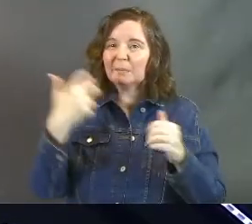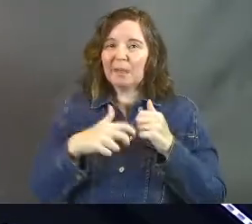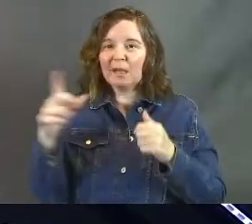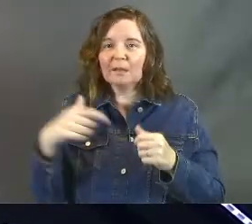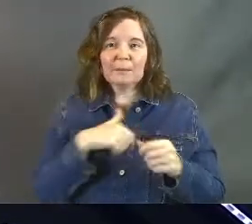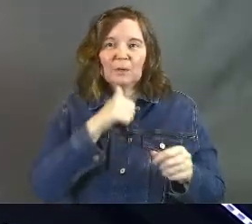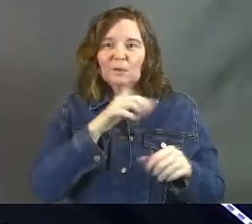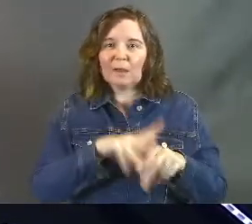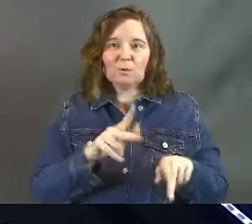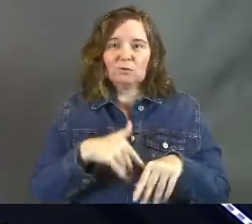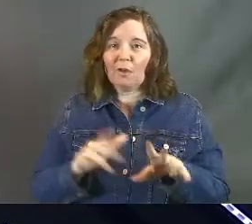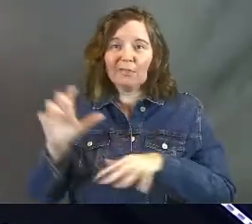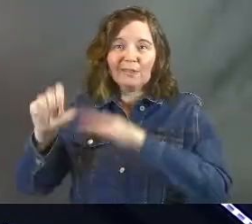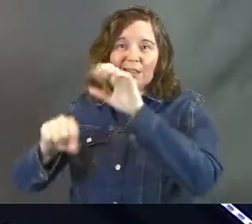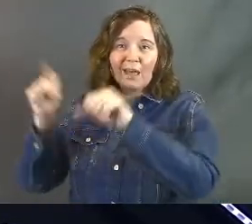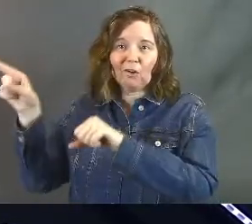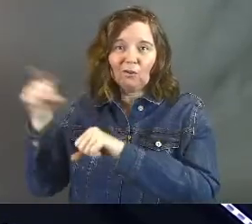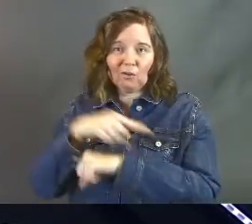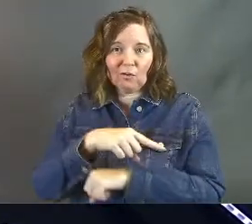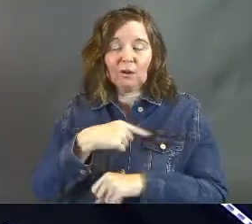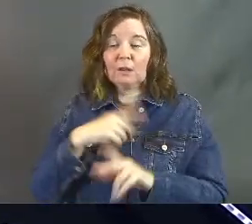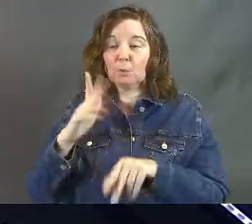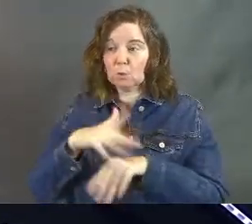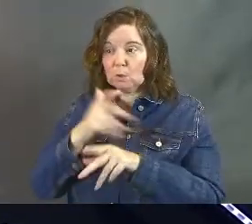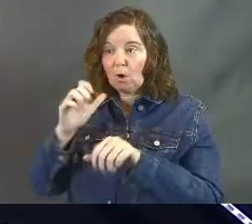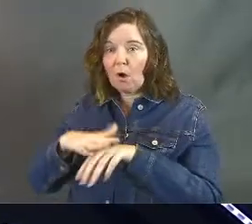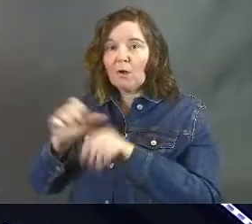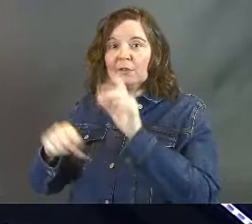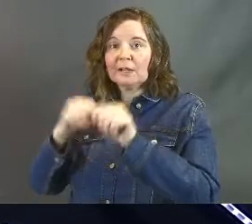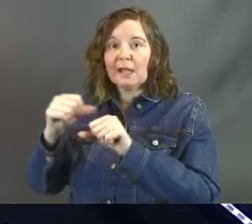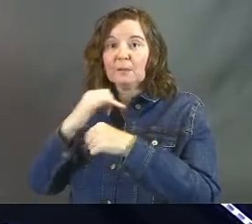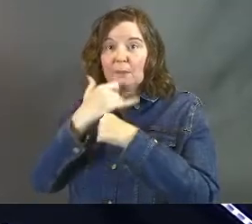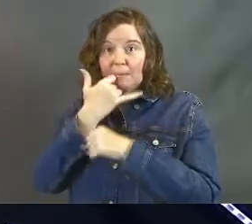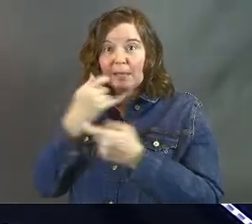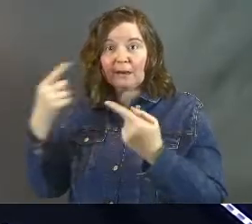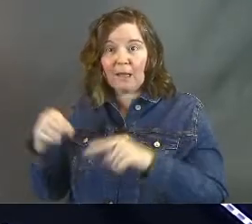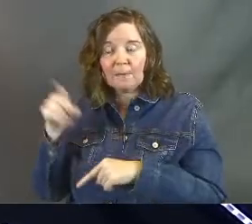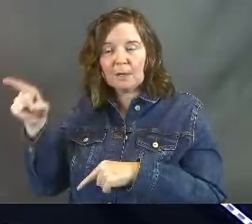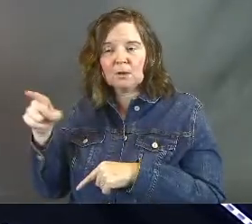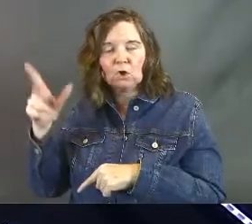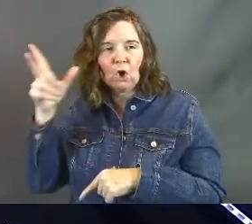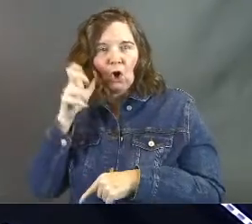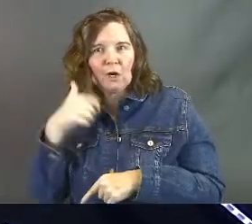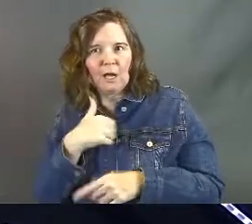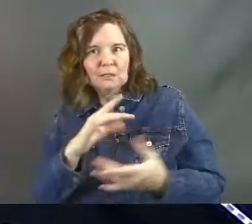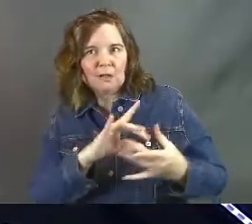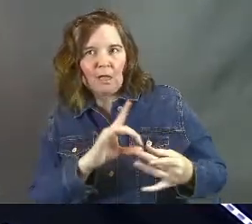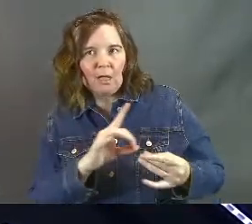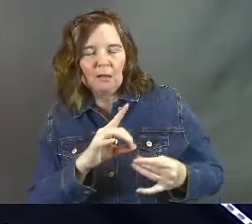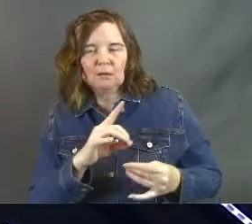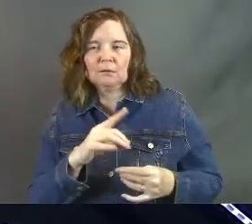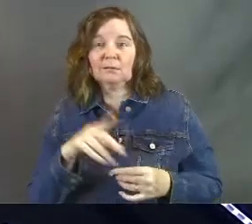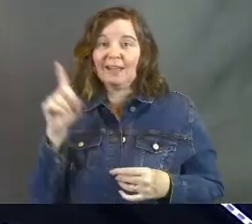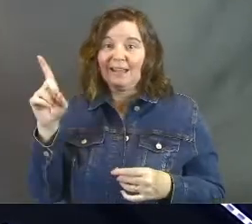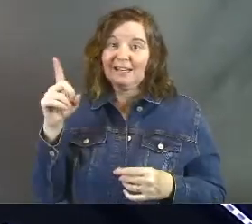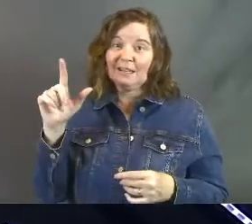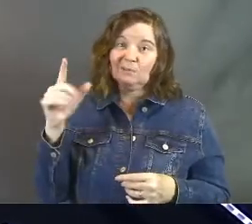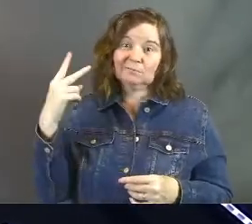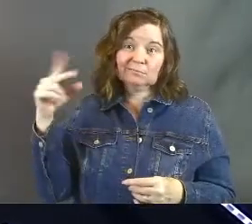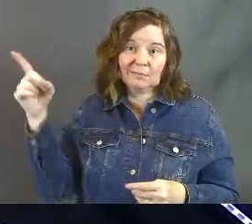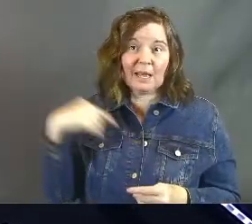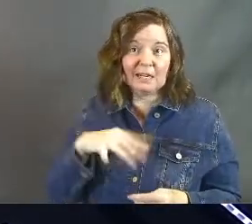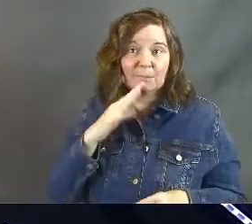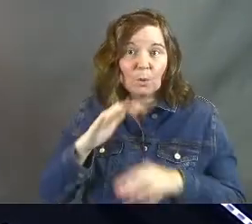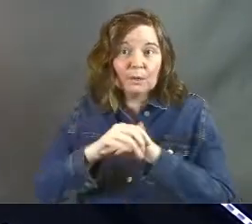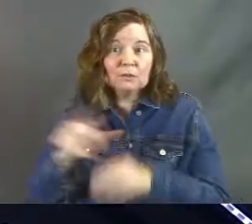the person on the ladder at the time. And the person who was on the ladder where the mistake had been made overheard us talking, and oh, by the way, he was Latino and he